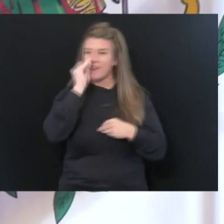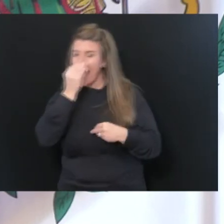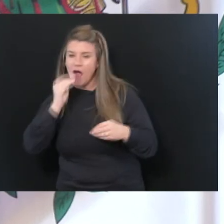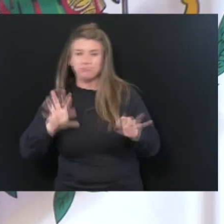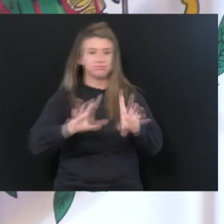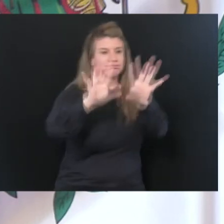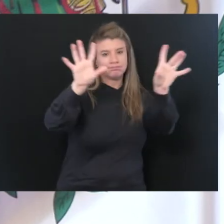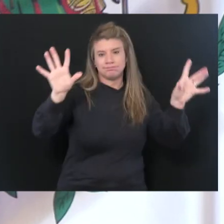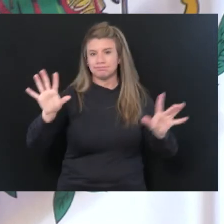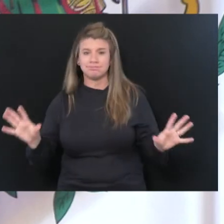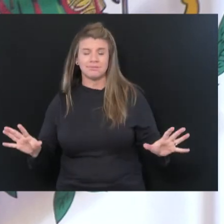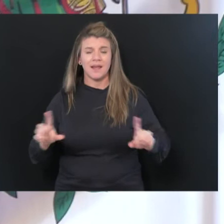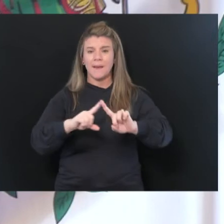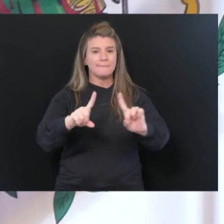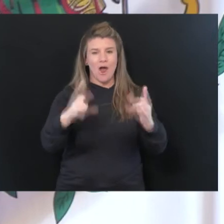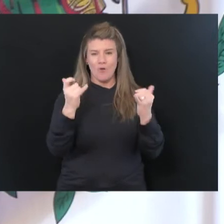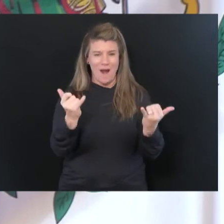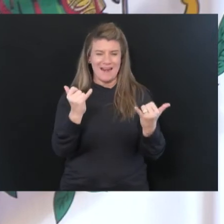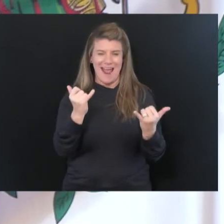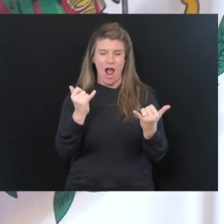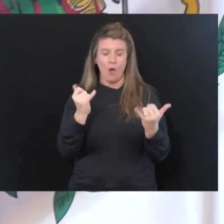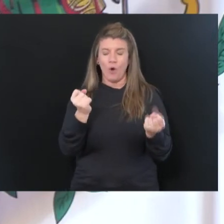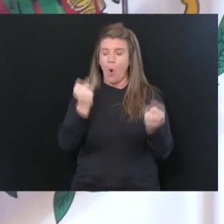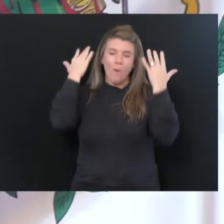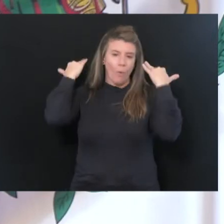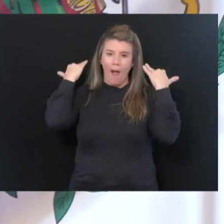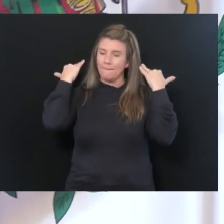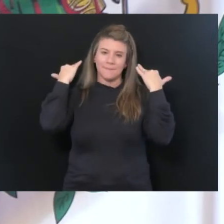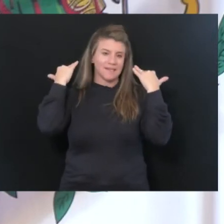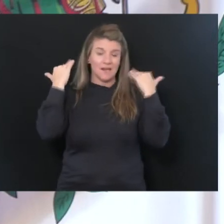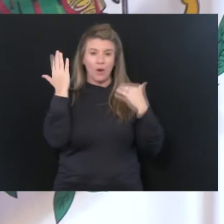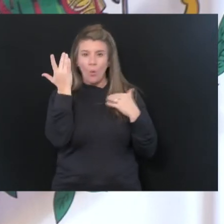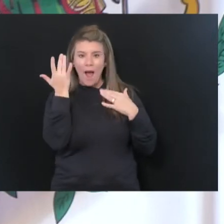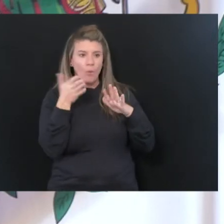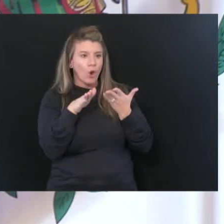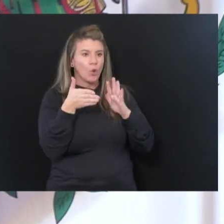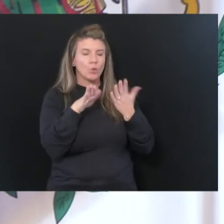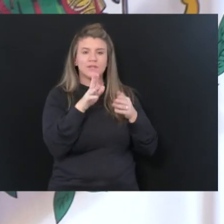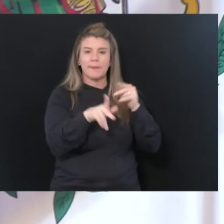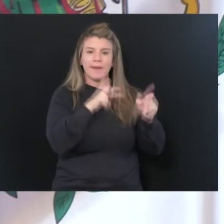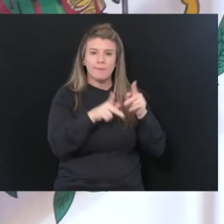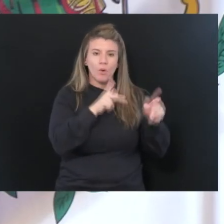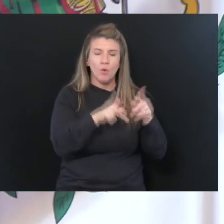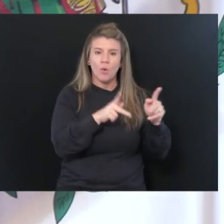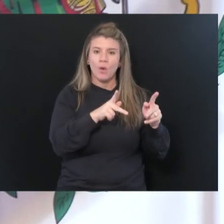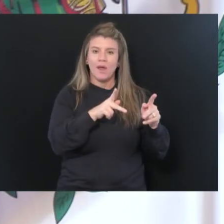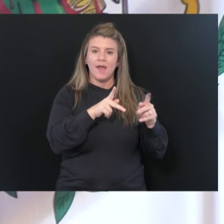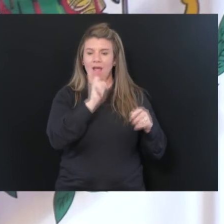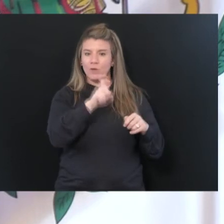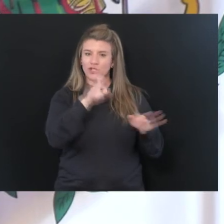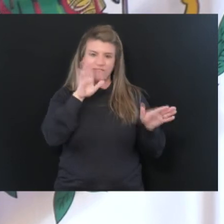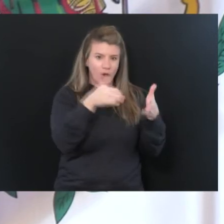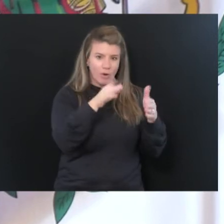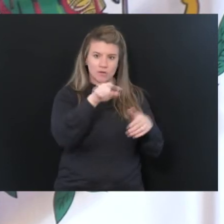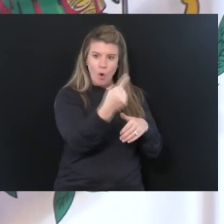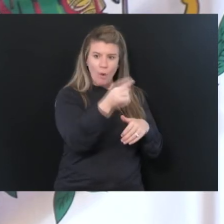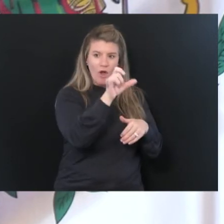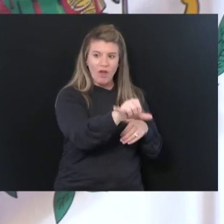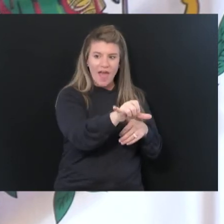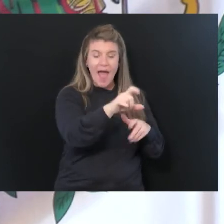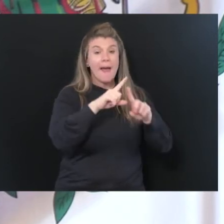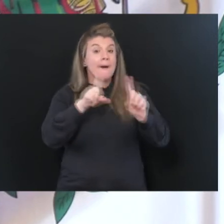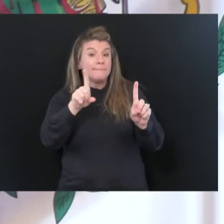we're just all overwhelmed by the fact that we're losing all these people, and we should stay dialed right there. But I